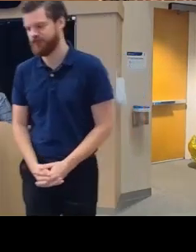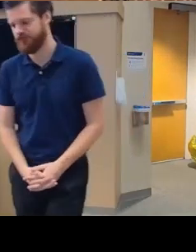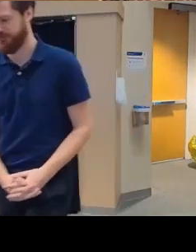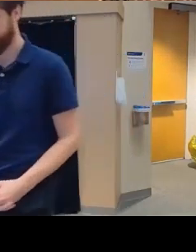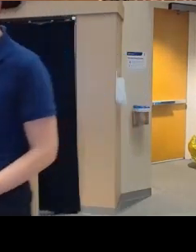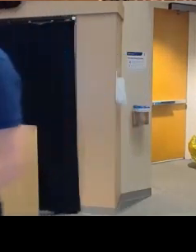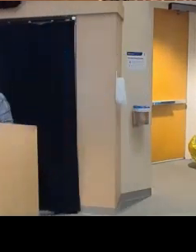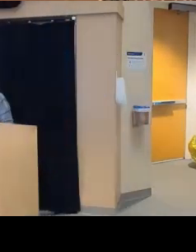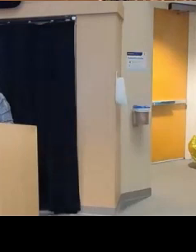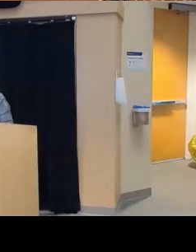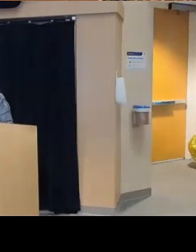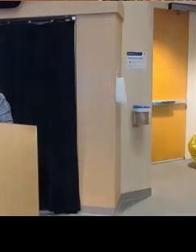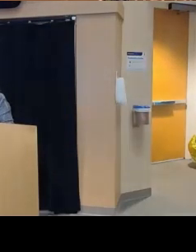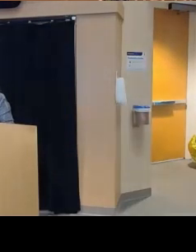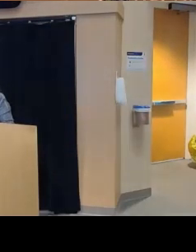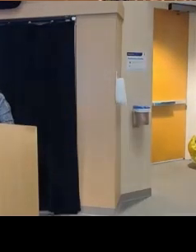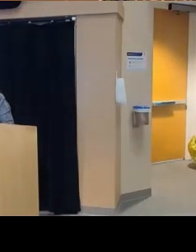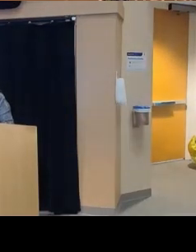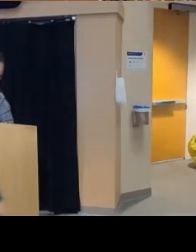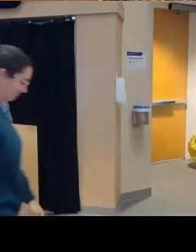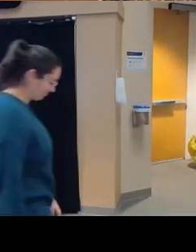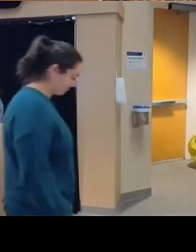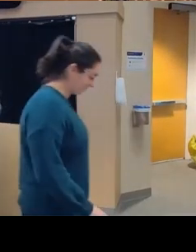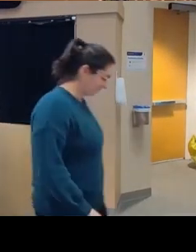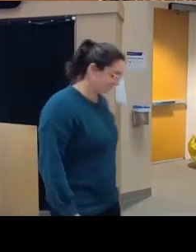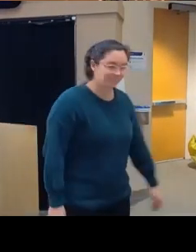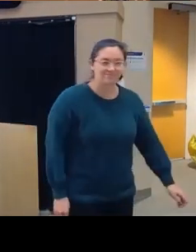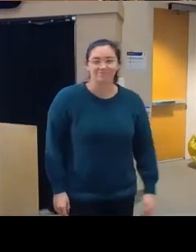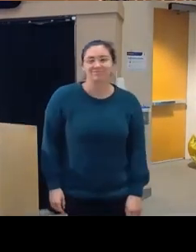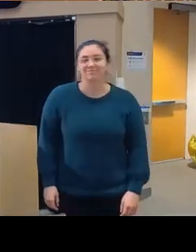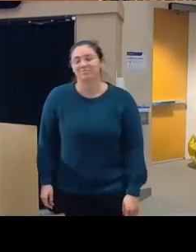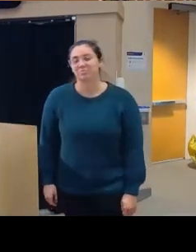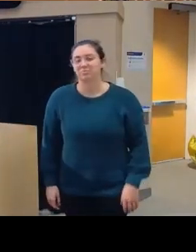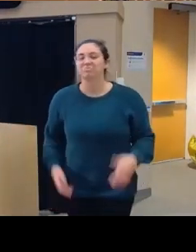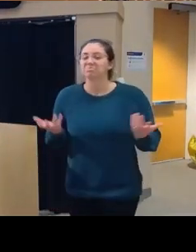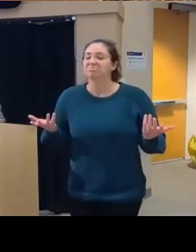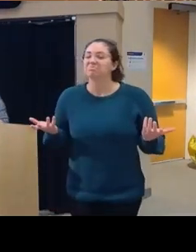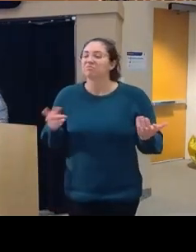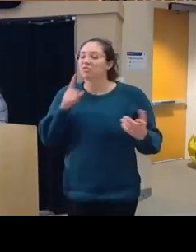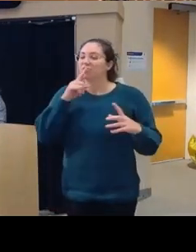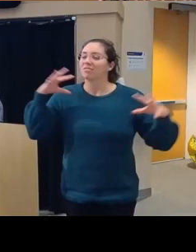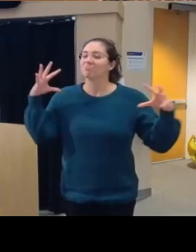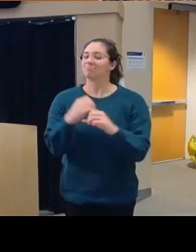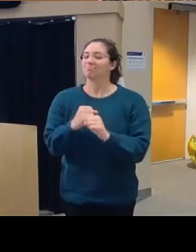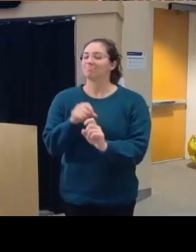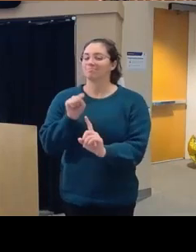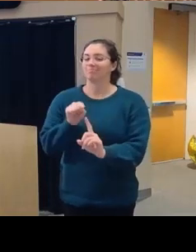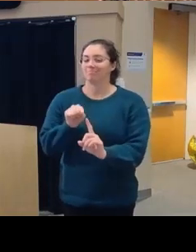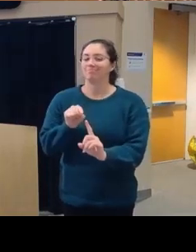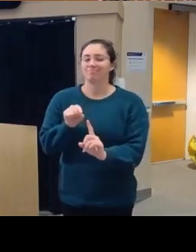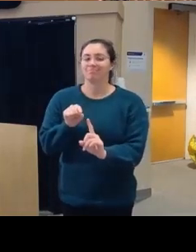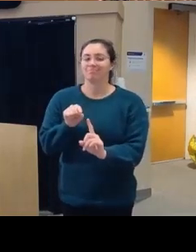that's that study. Okay, I'm wearing out. Okay, so that's basically, in a nutshell, kind